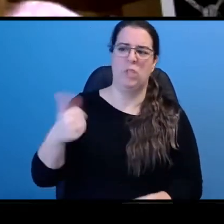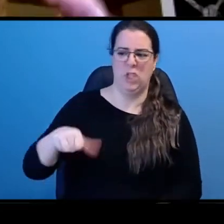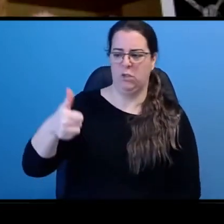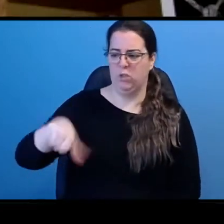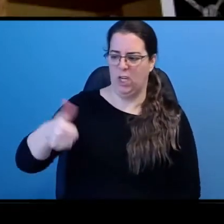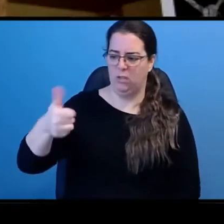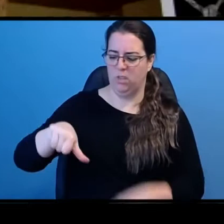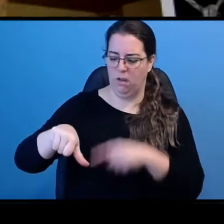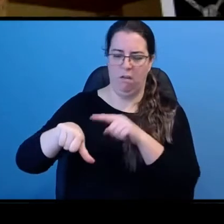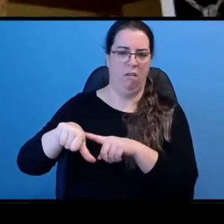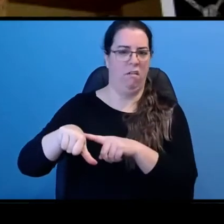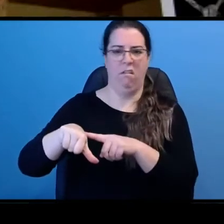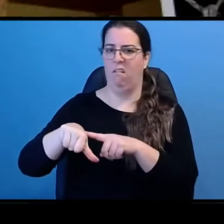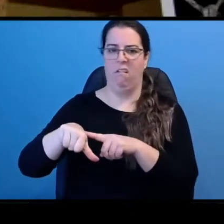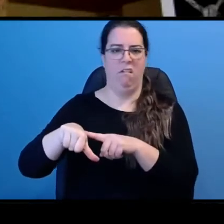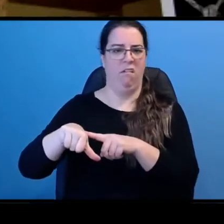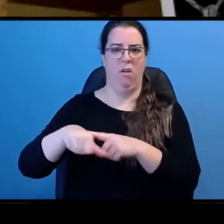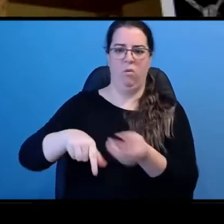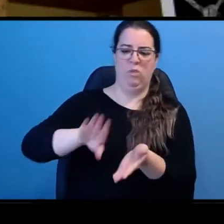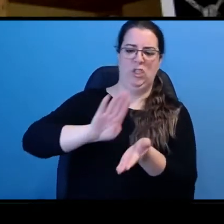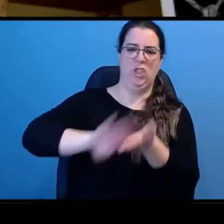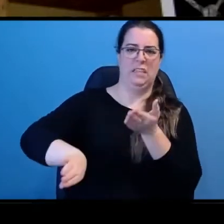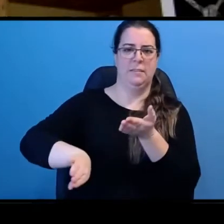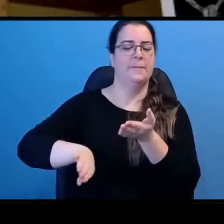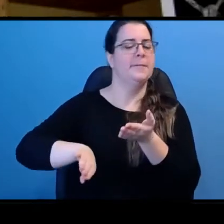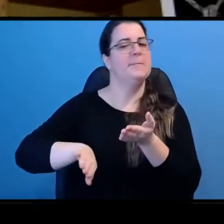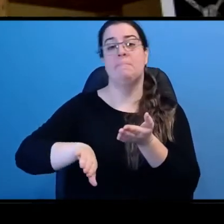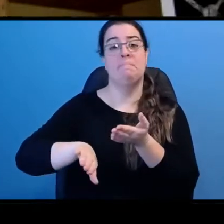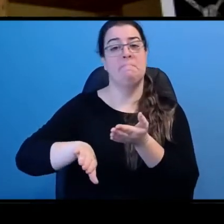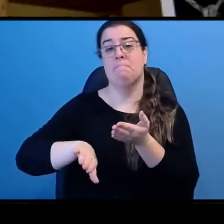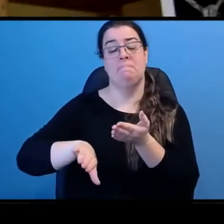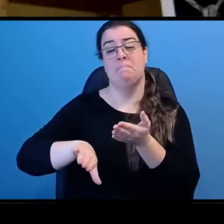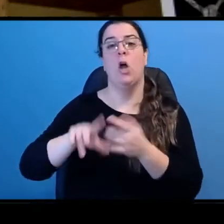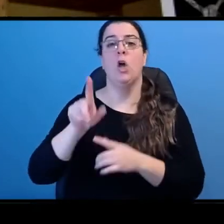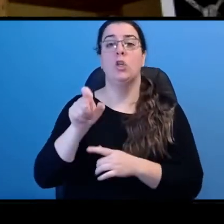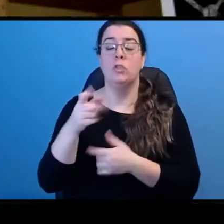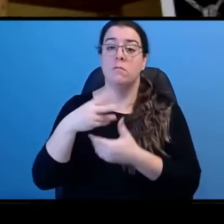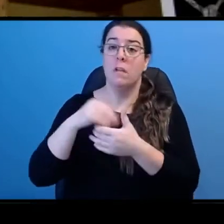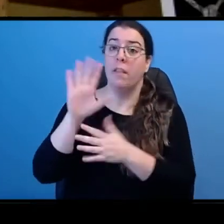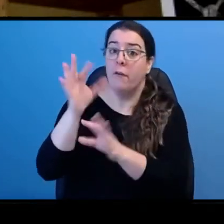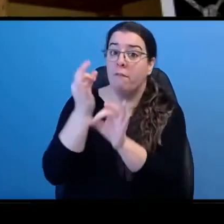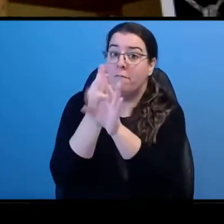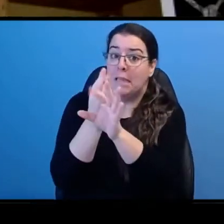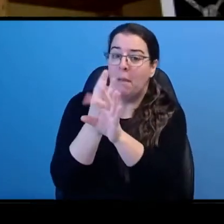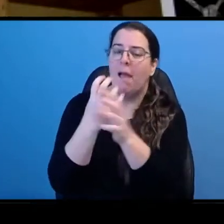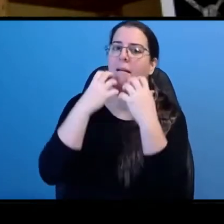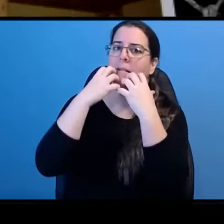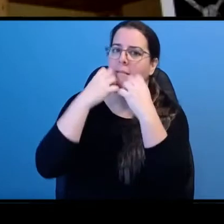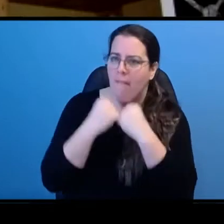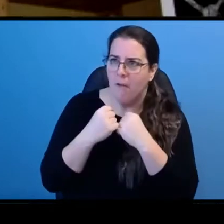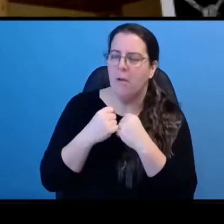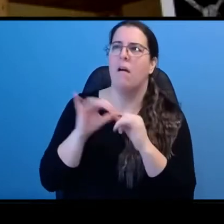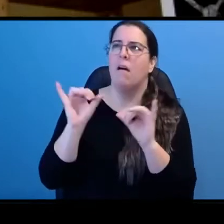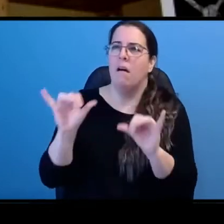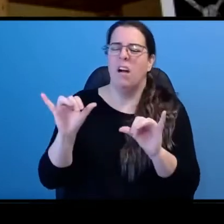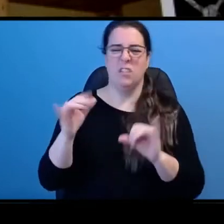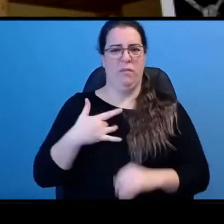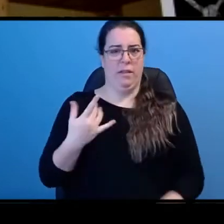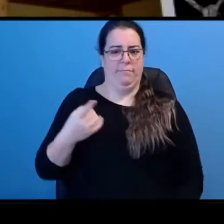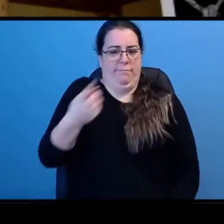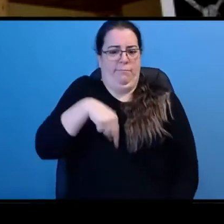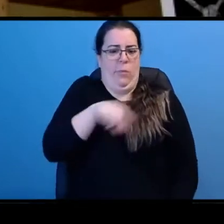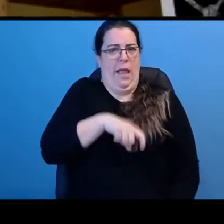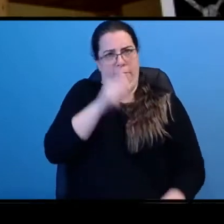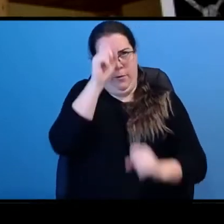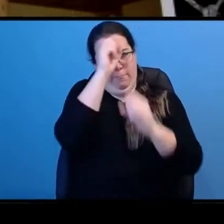were rejected by the jury. And I really hope that together somehow we can come up with a new way of framing that. But